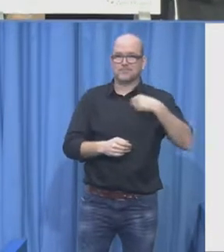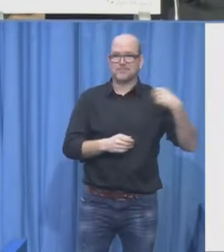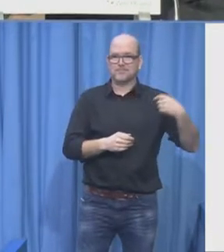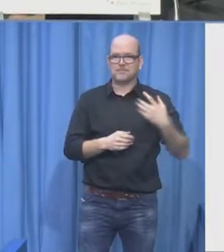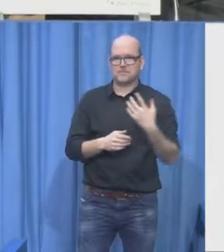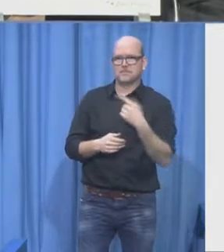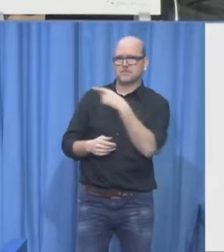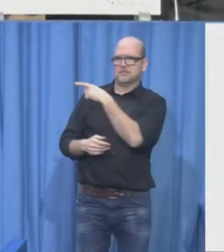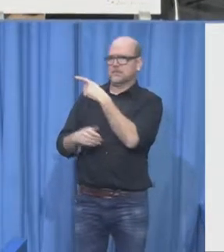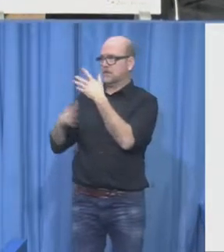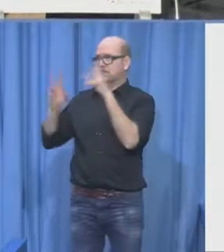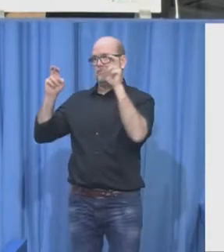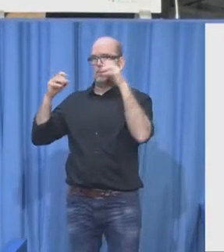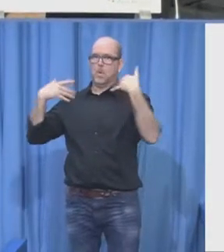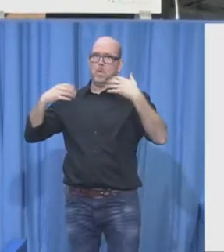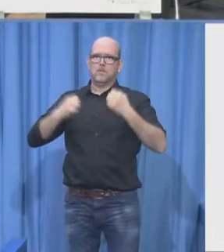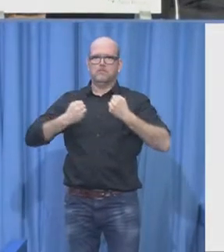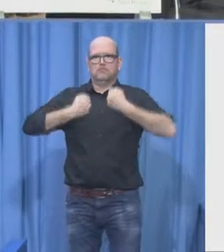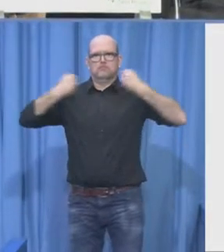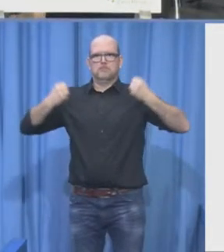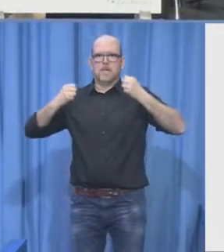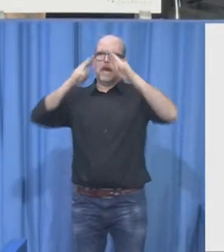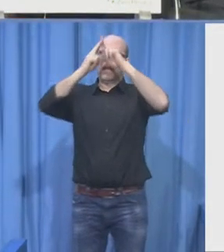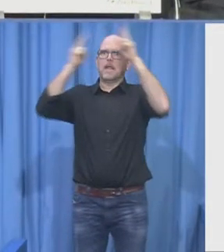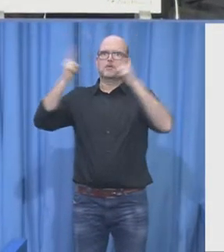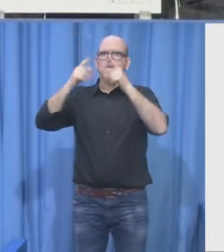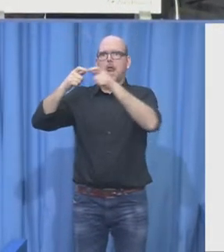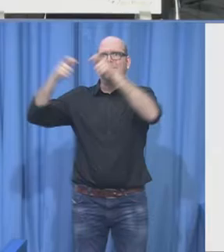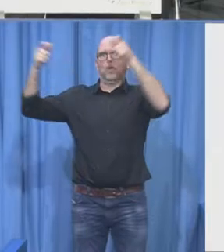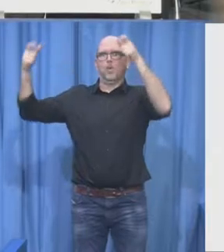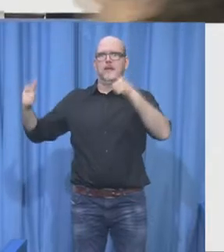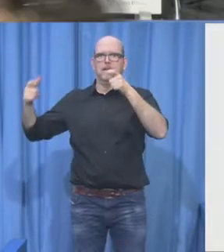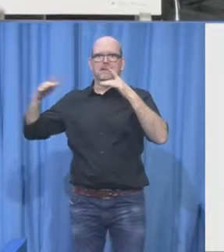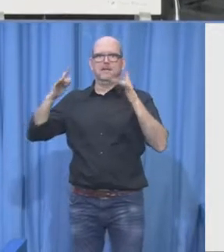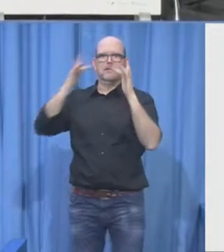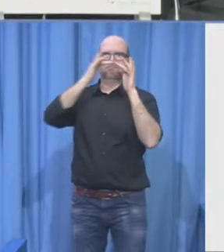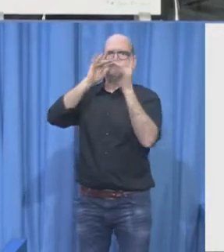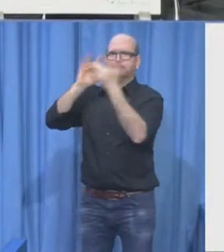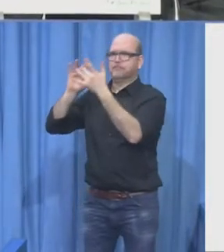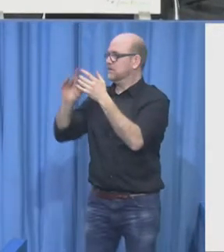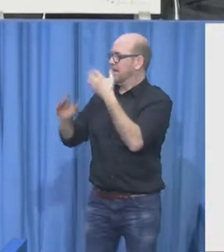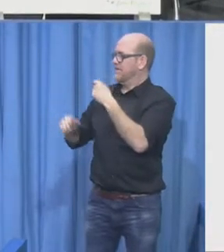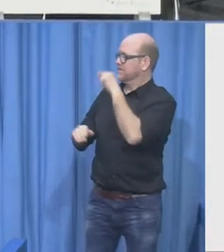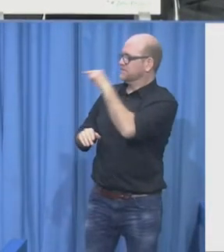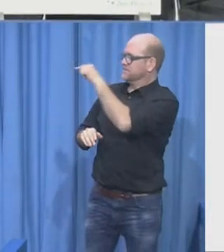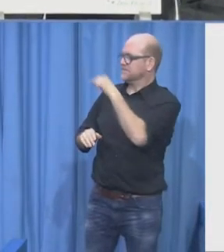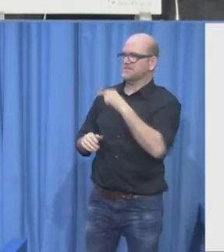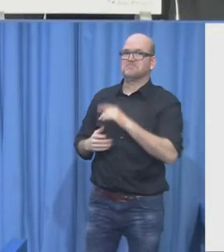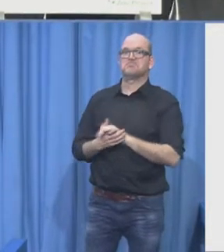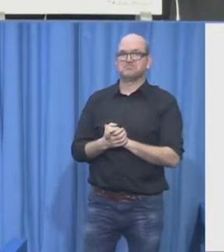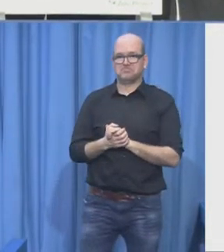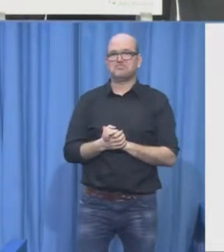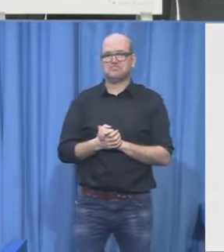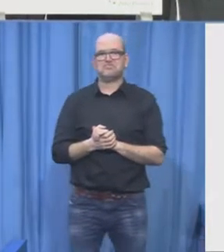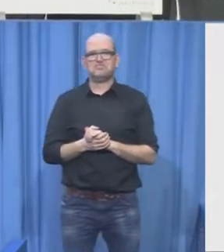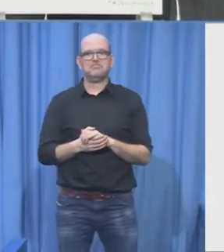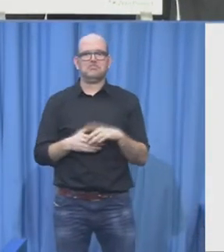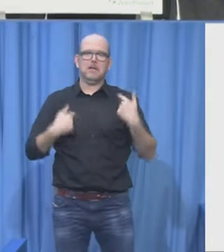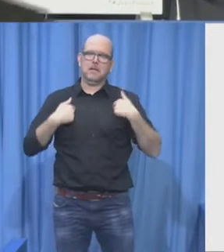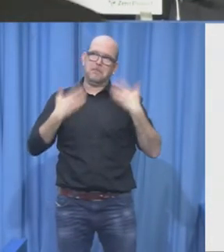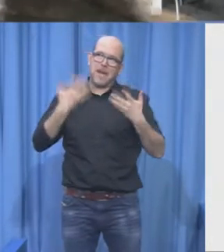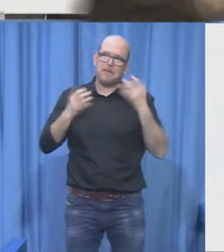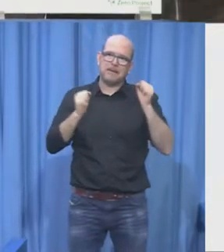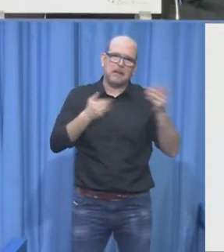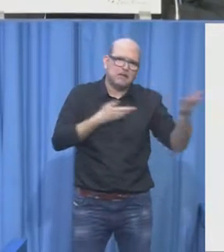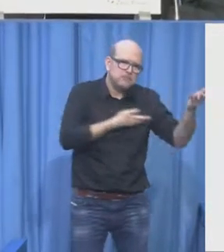trying to develop here together what they have in common, what they are different, what they're working on, what are the